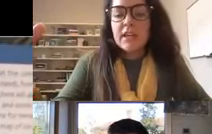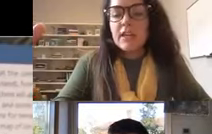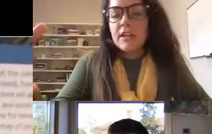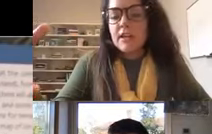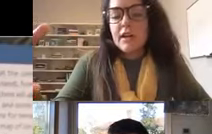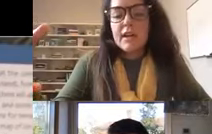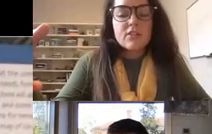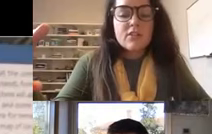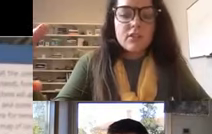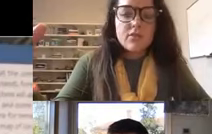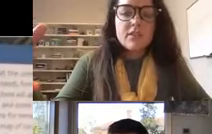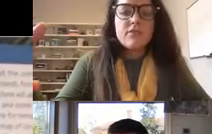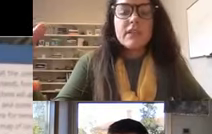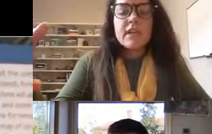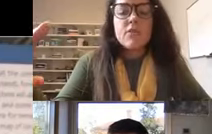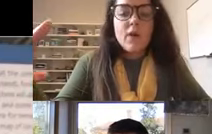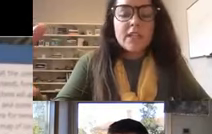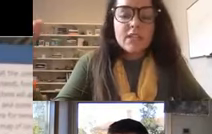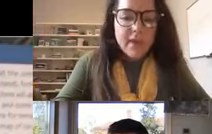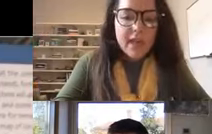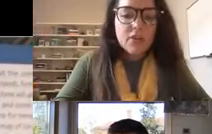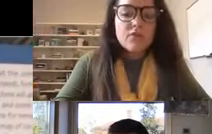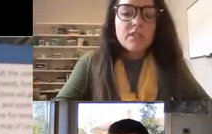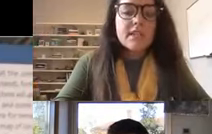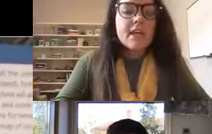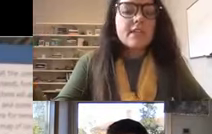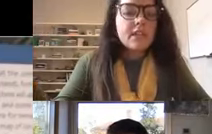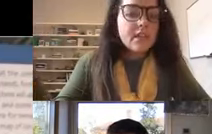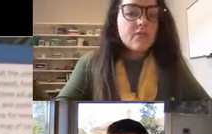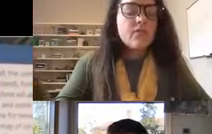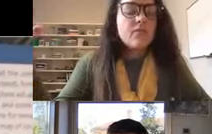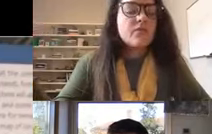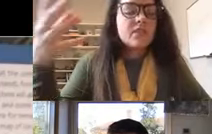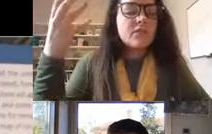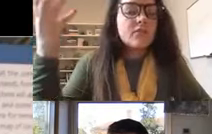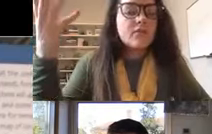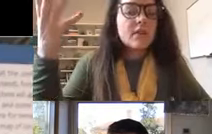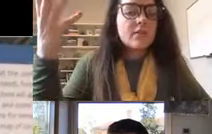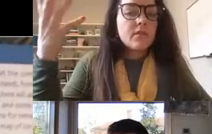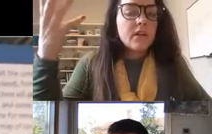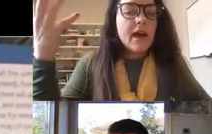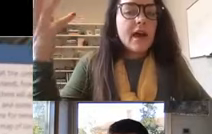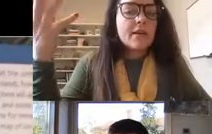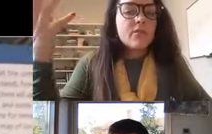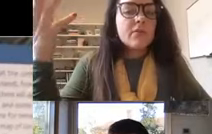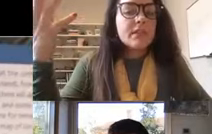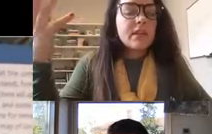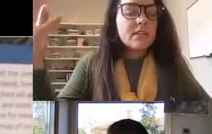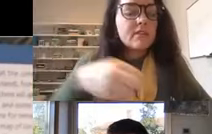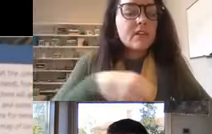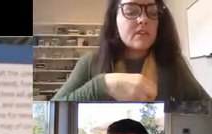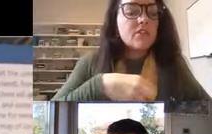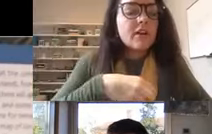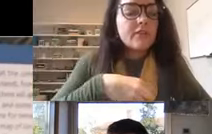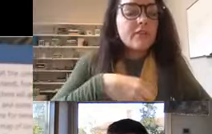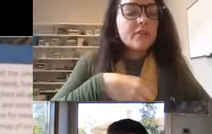nearly exclusively white men who stand in to, you know, as representatives